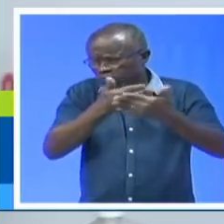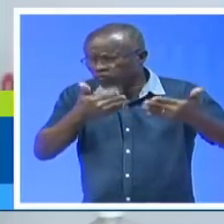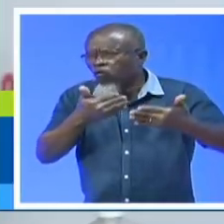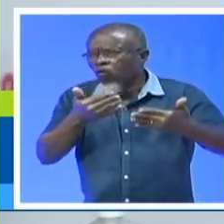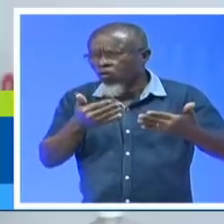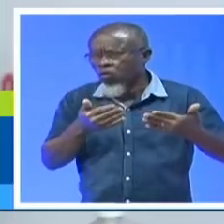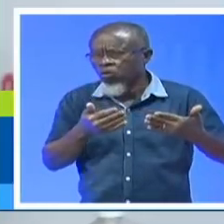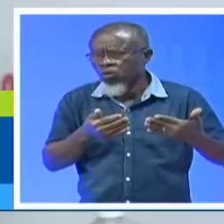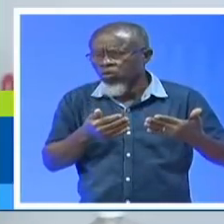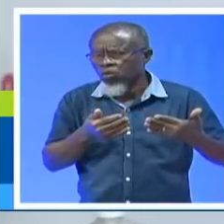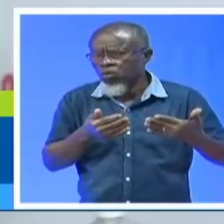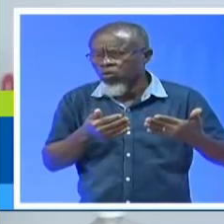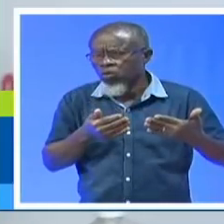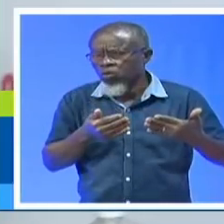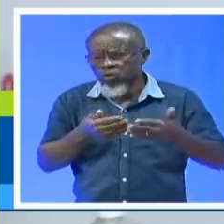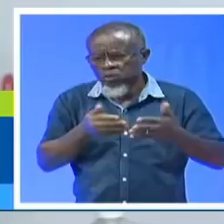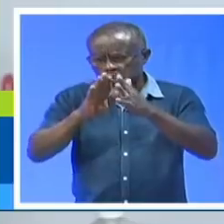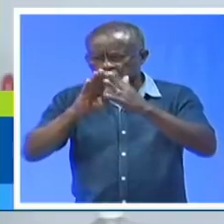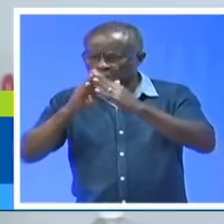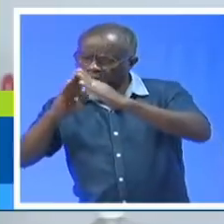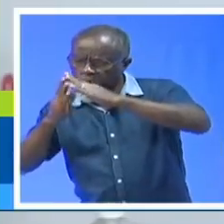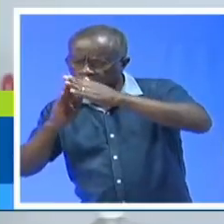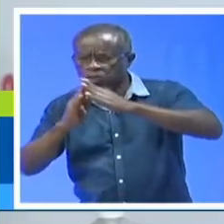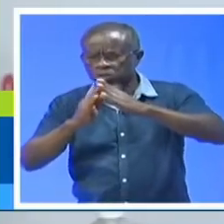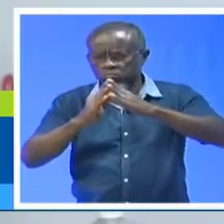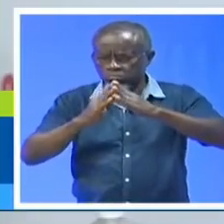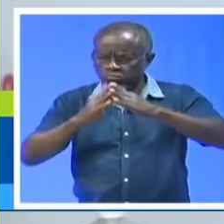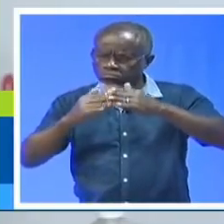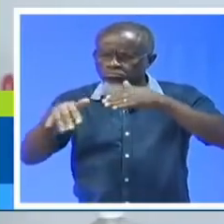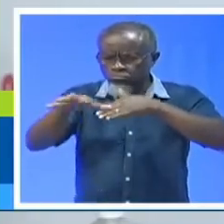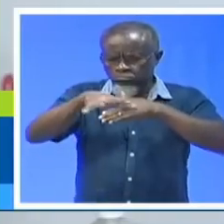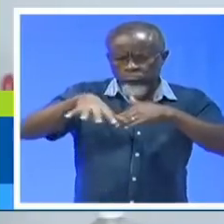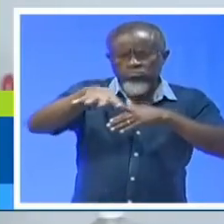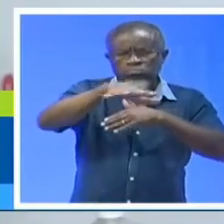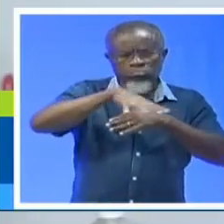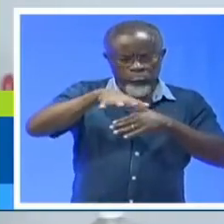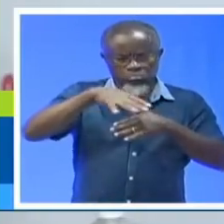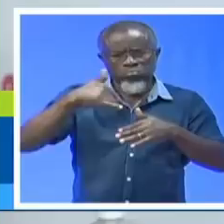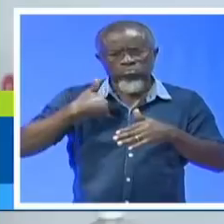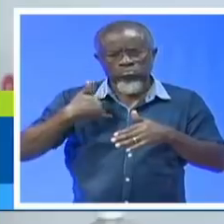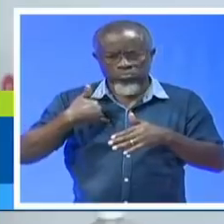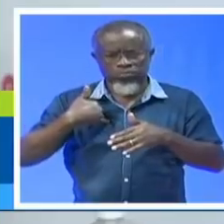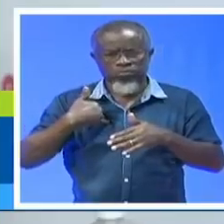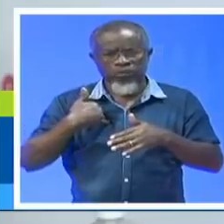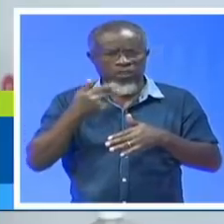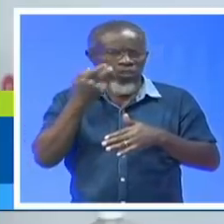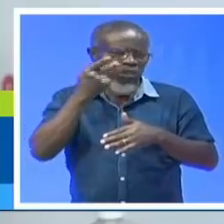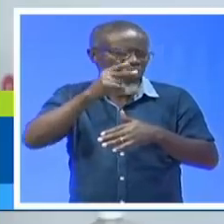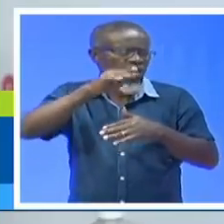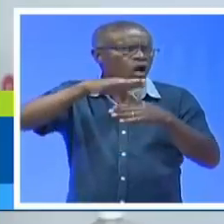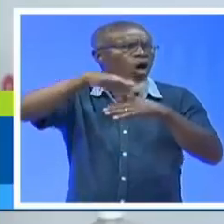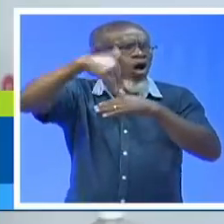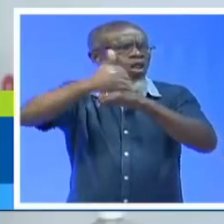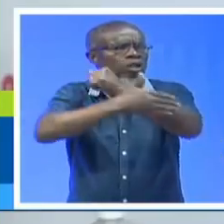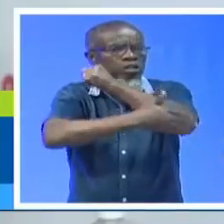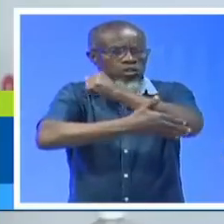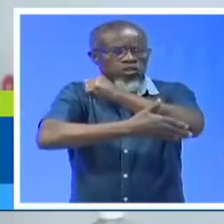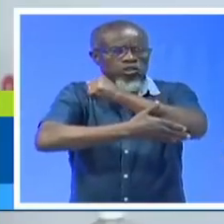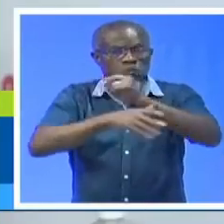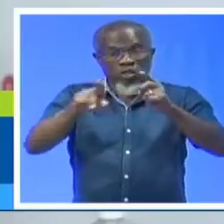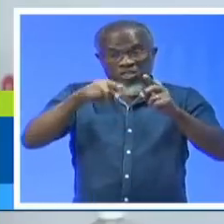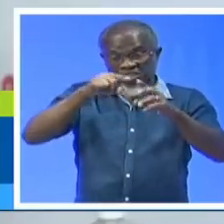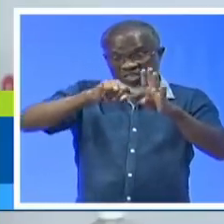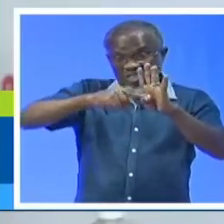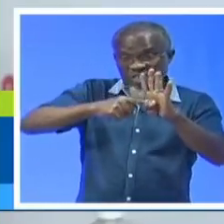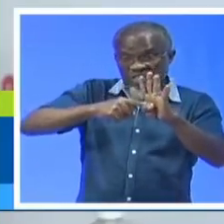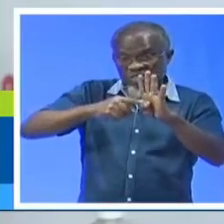established what they call community transmission of this Delta variant. And as other countries in the world have seen, when they actually establish community transmission of